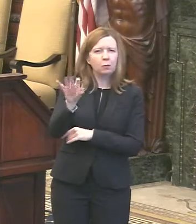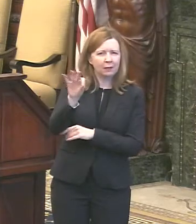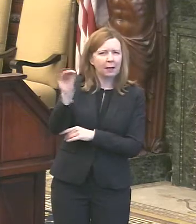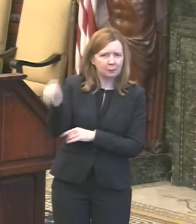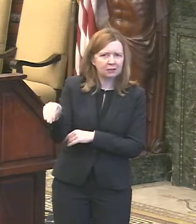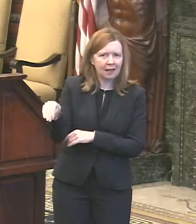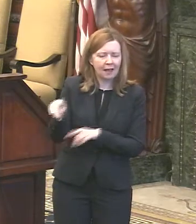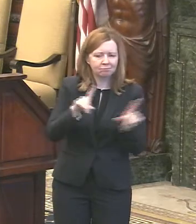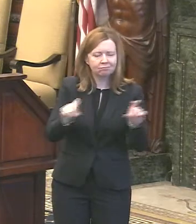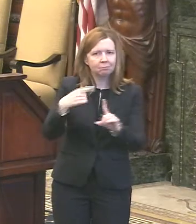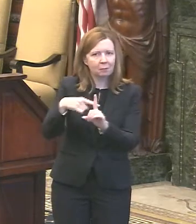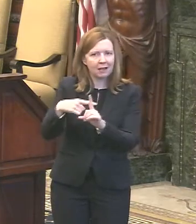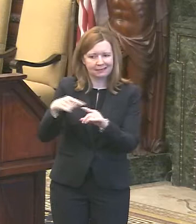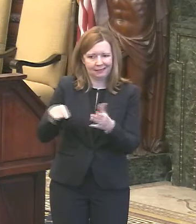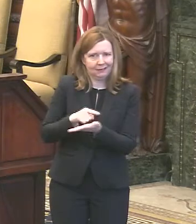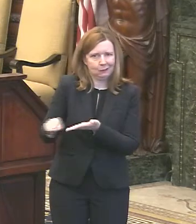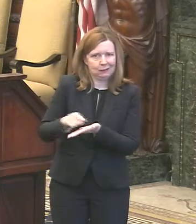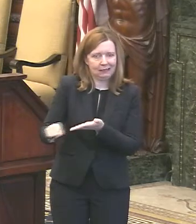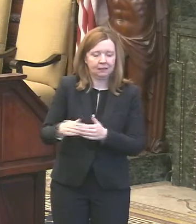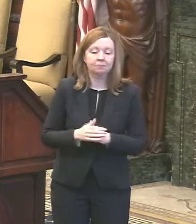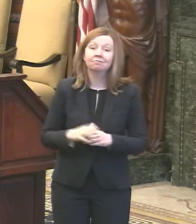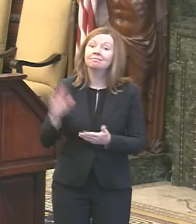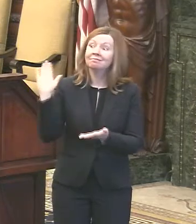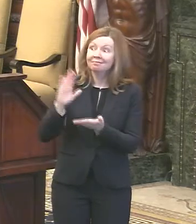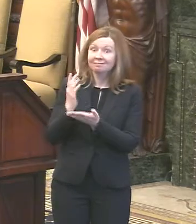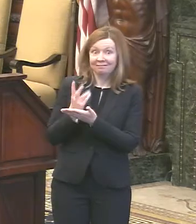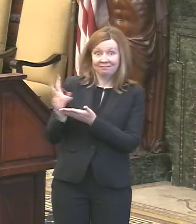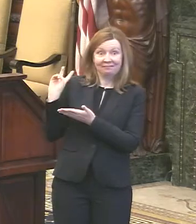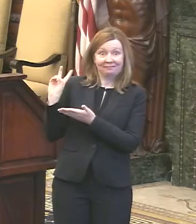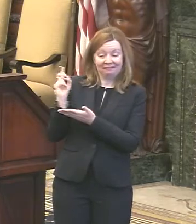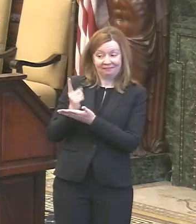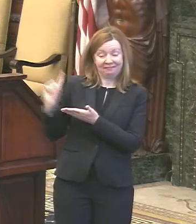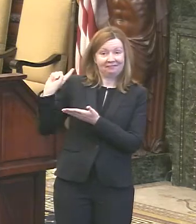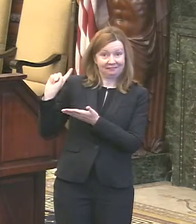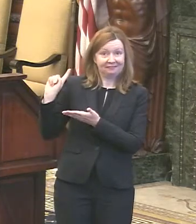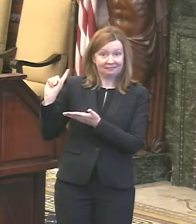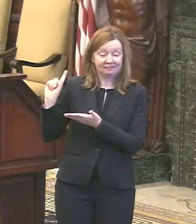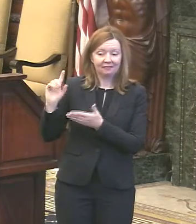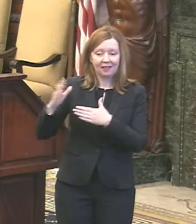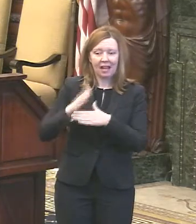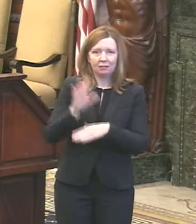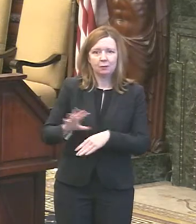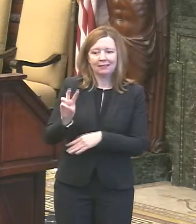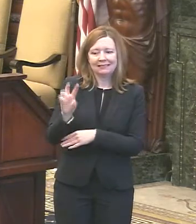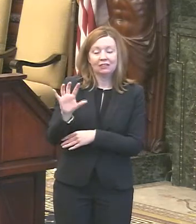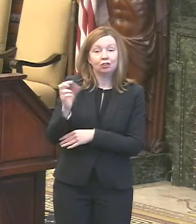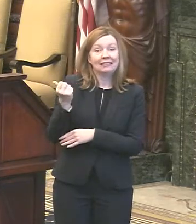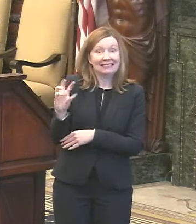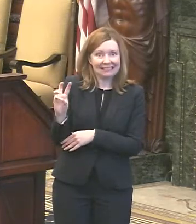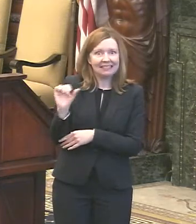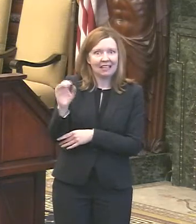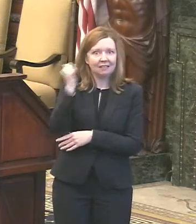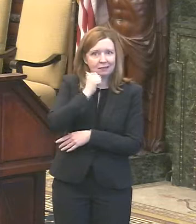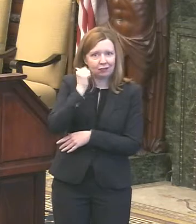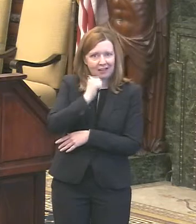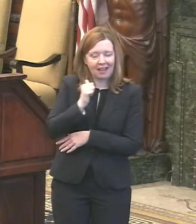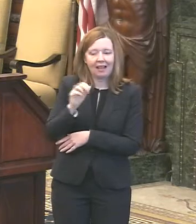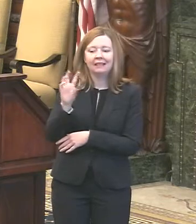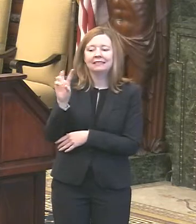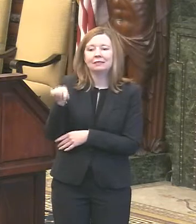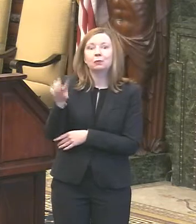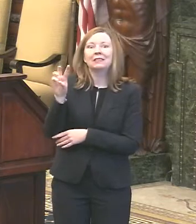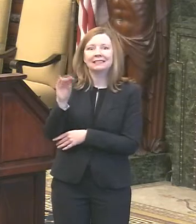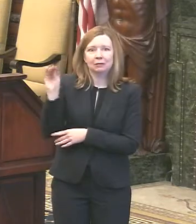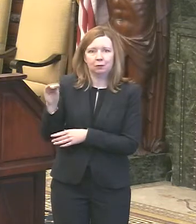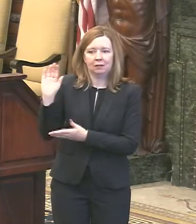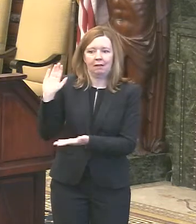5.9% tested positive. And that's down substantially from the week before when we averaged 616 cases per day and